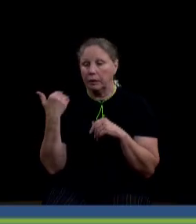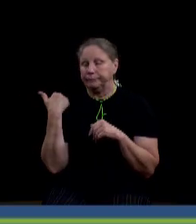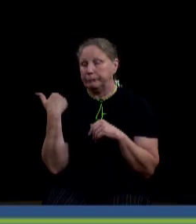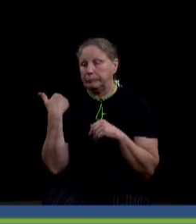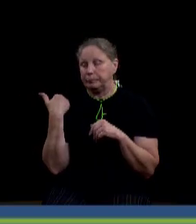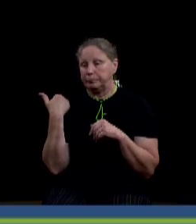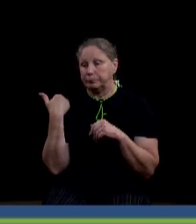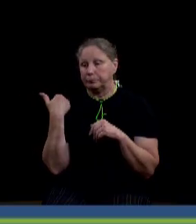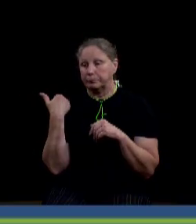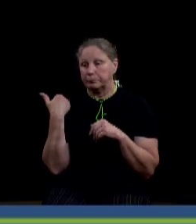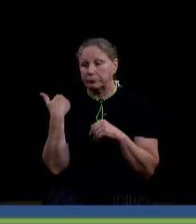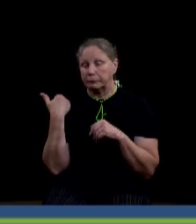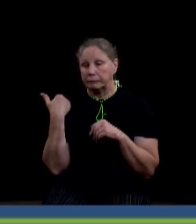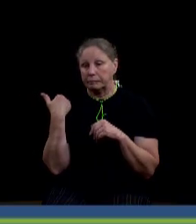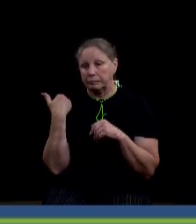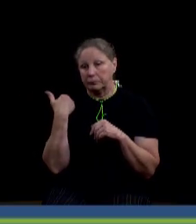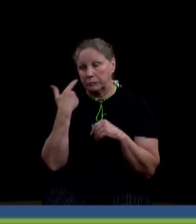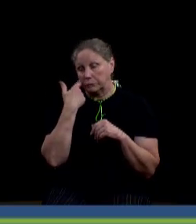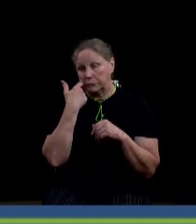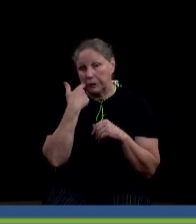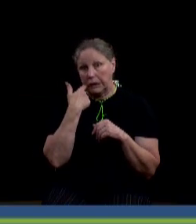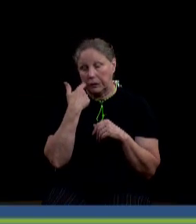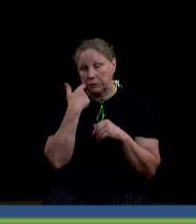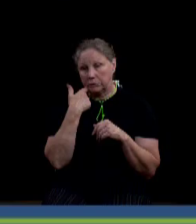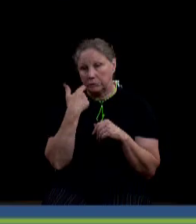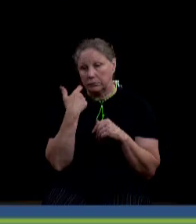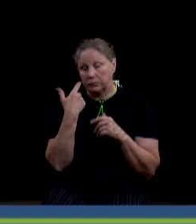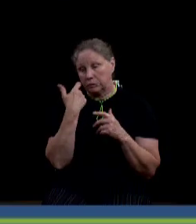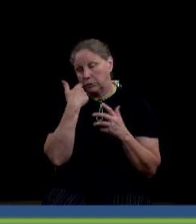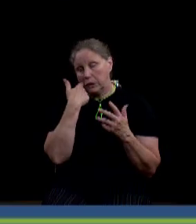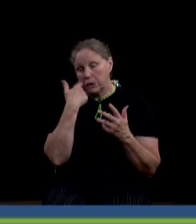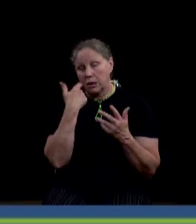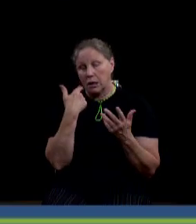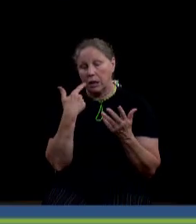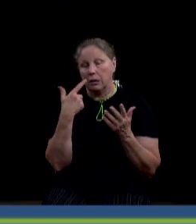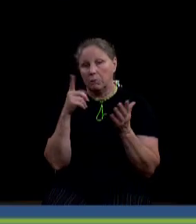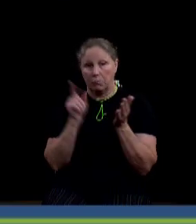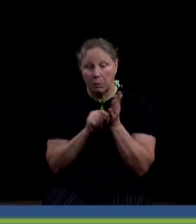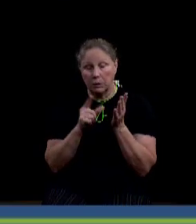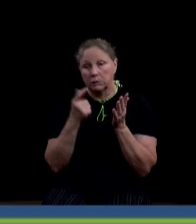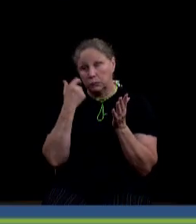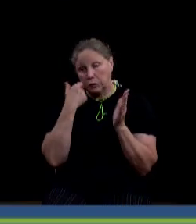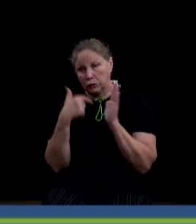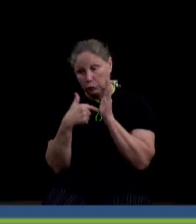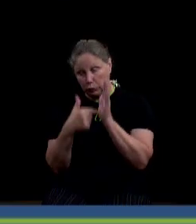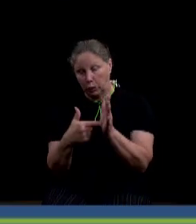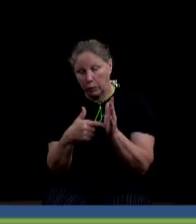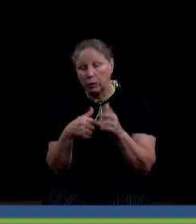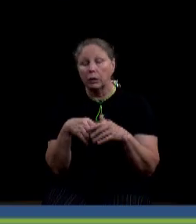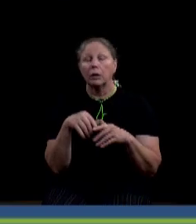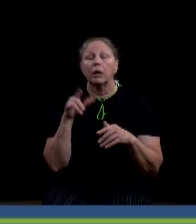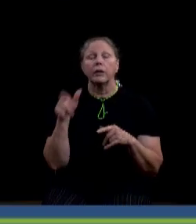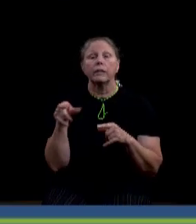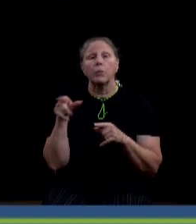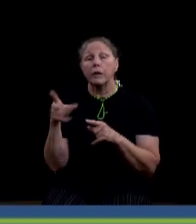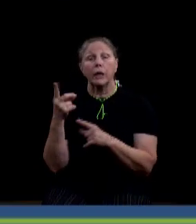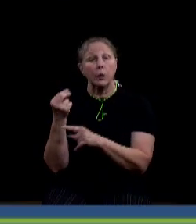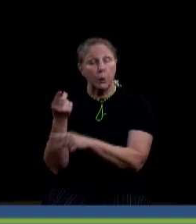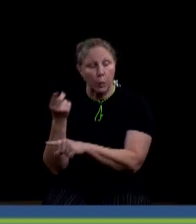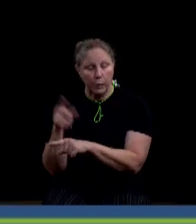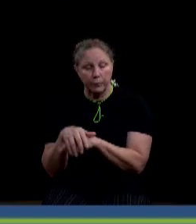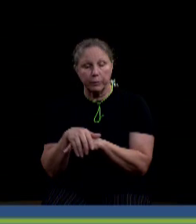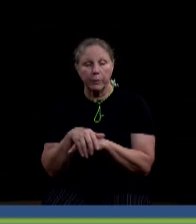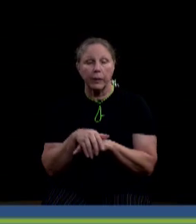or shown recently, what they did was analyze the epidemic trends from